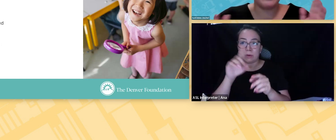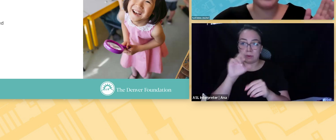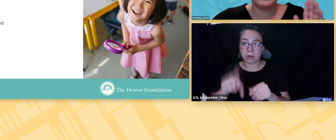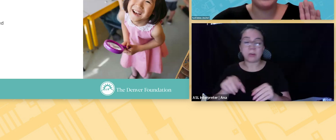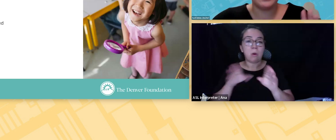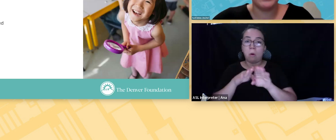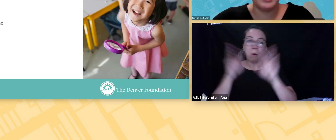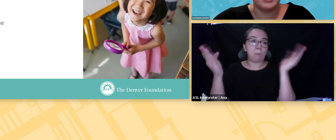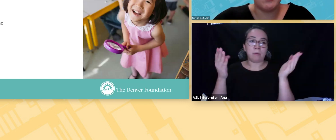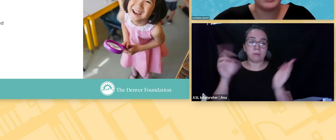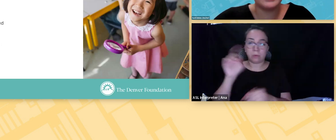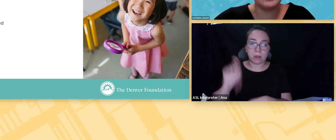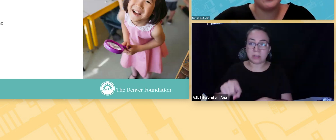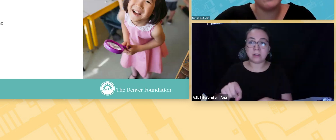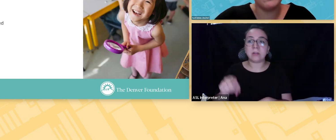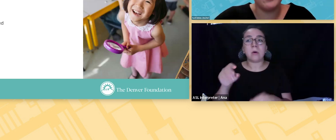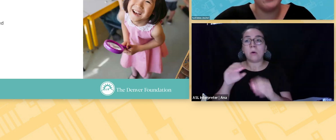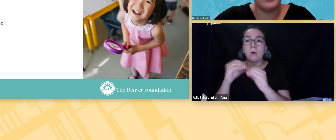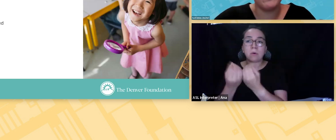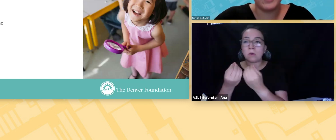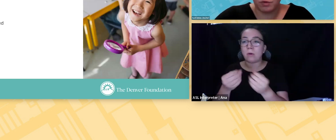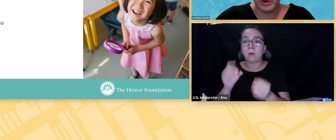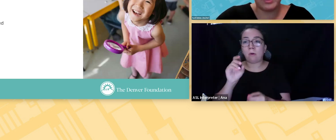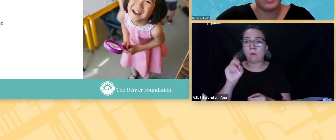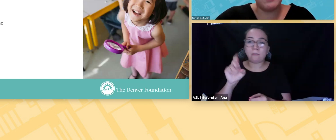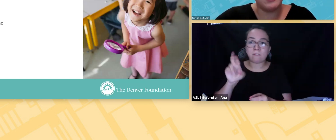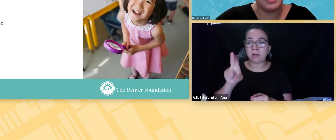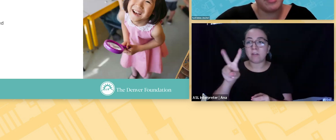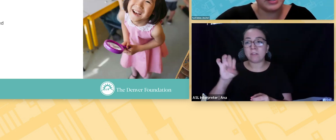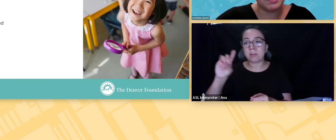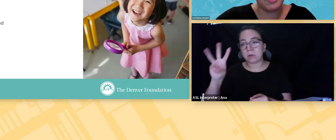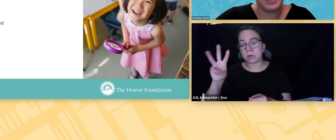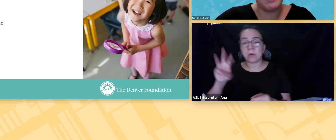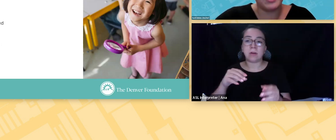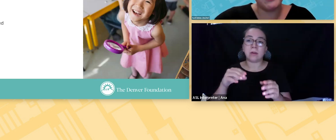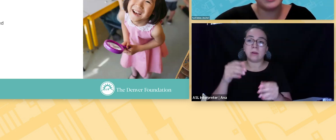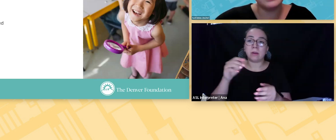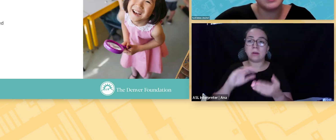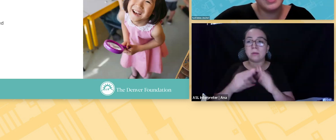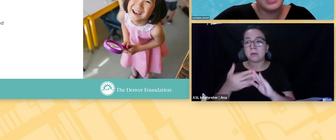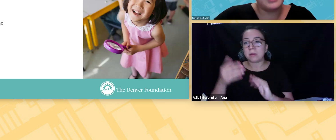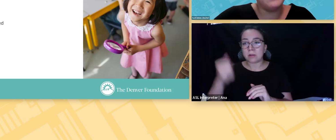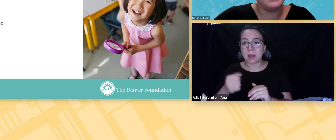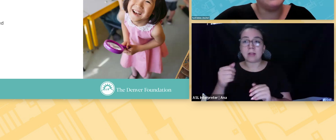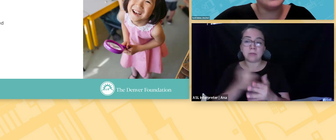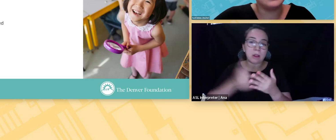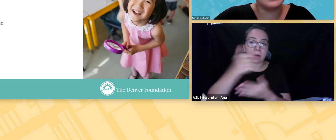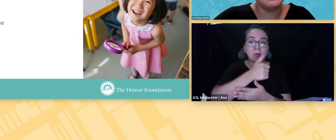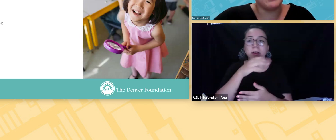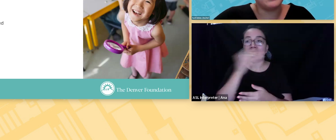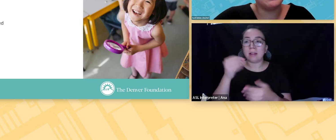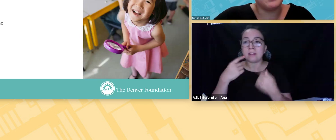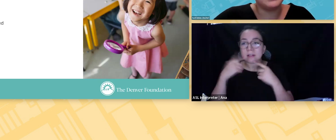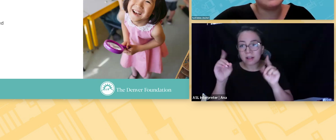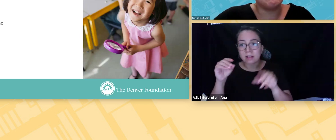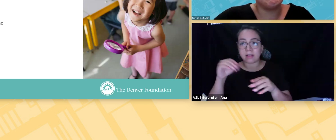free write questions. So organization overview, your fit with the Community Grants Program priorities, and then success